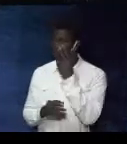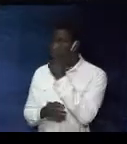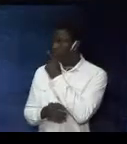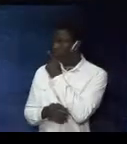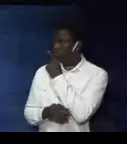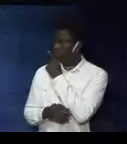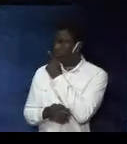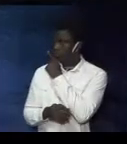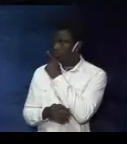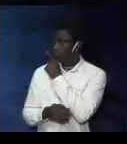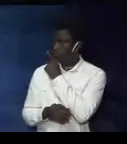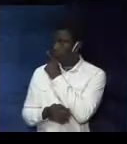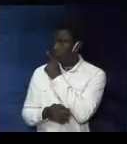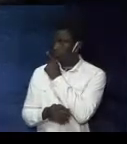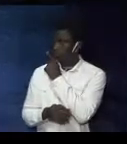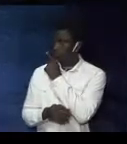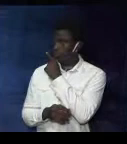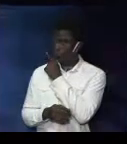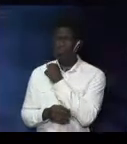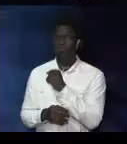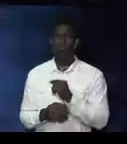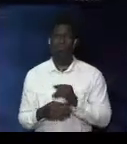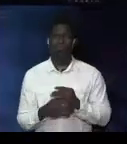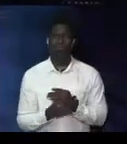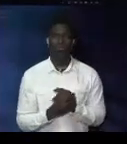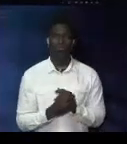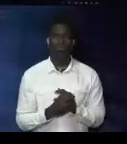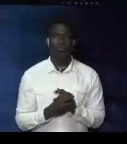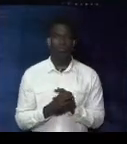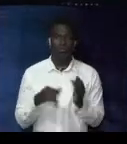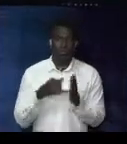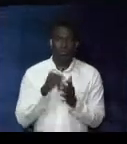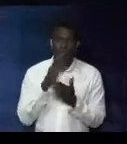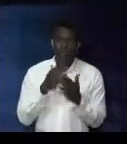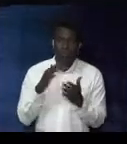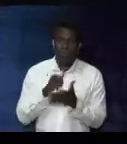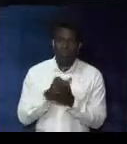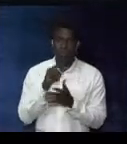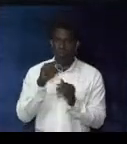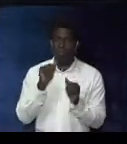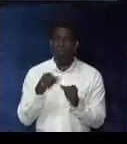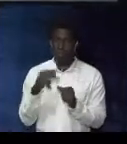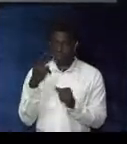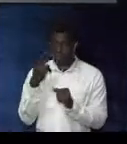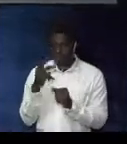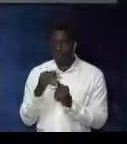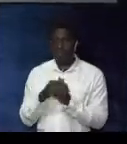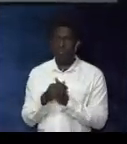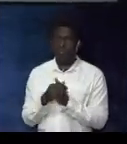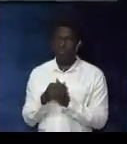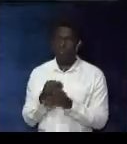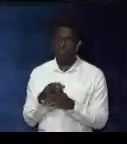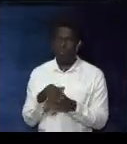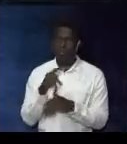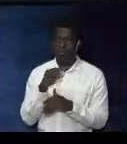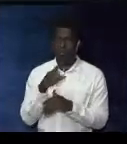this side, and this side is going parallel to this side. It's something you can observe on the tiles on the floor.